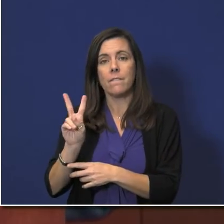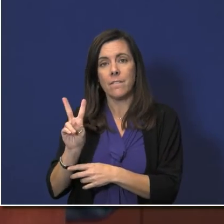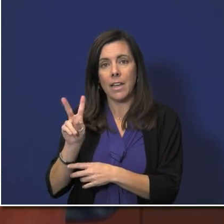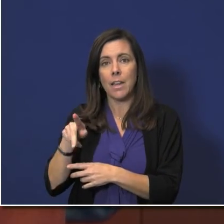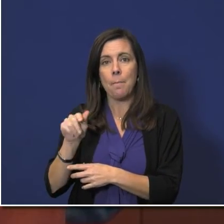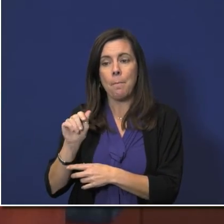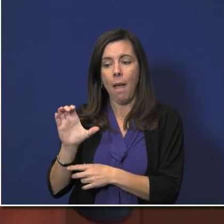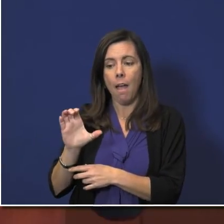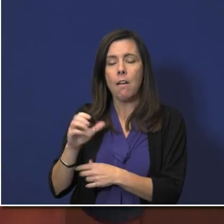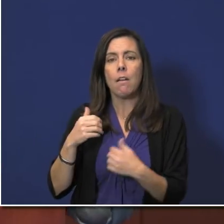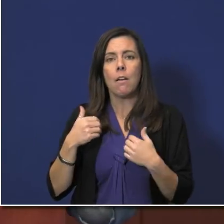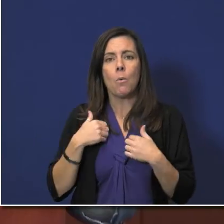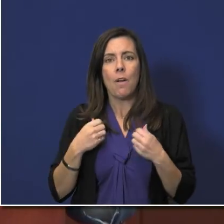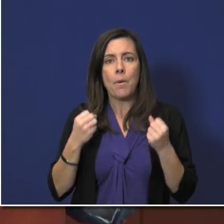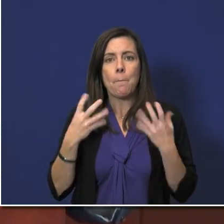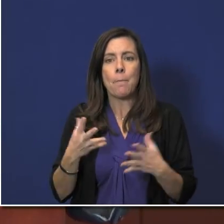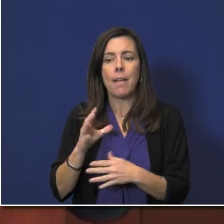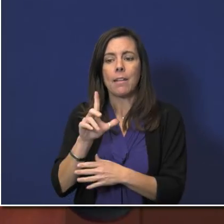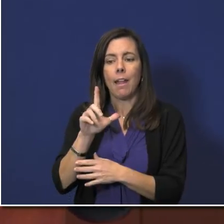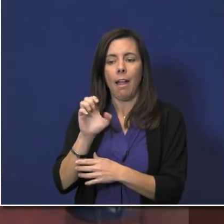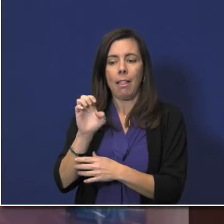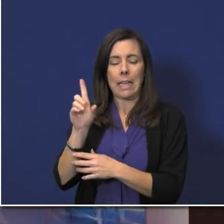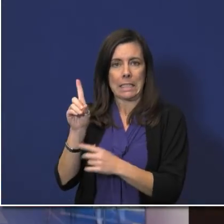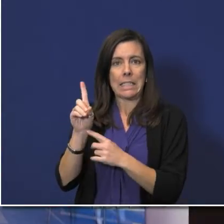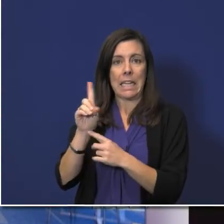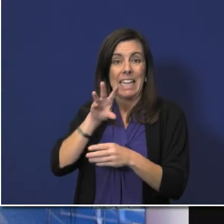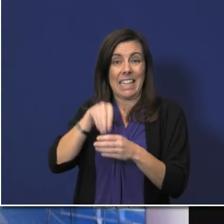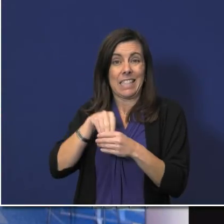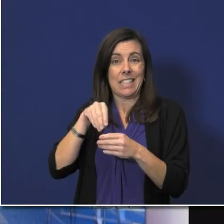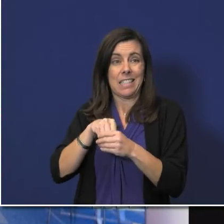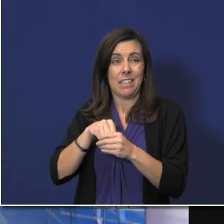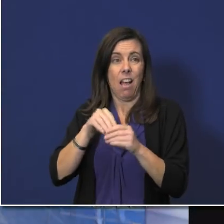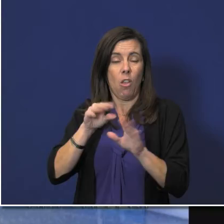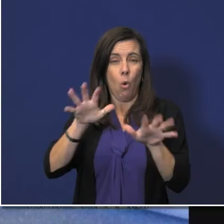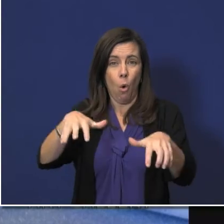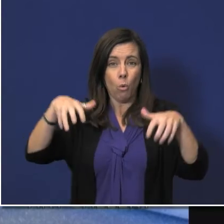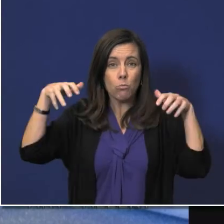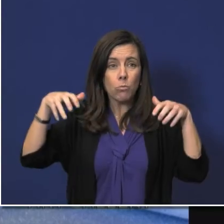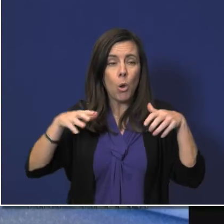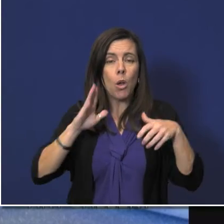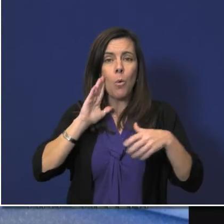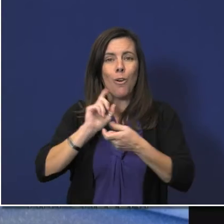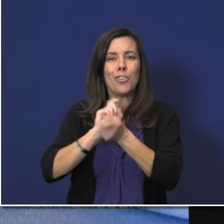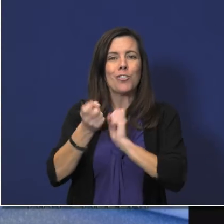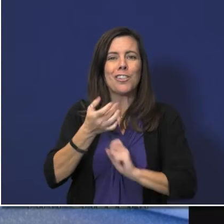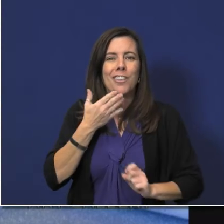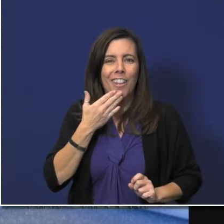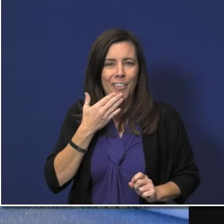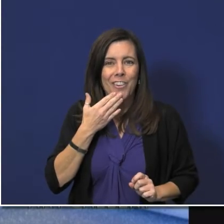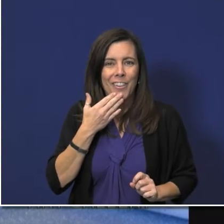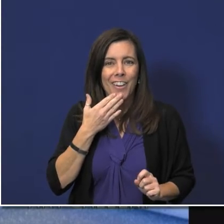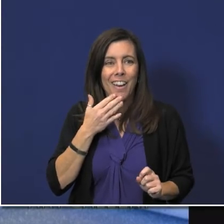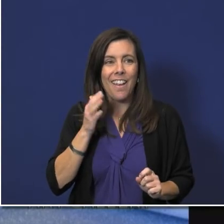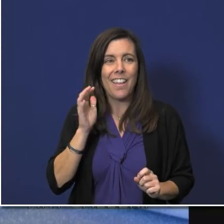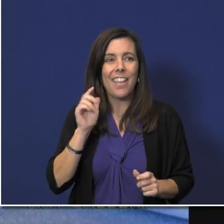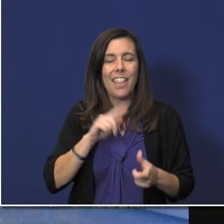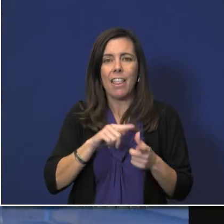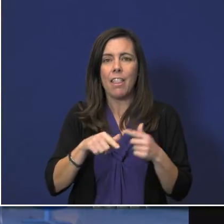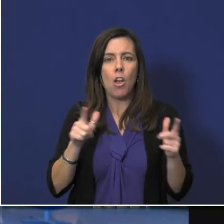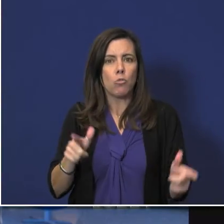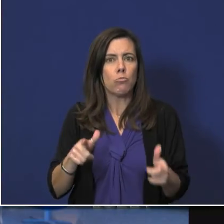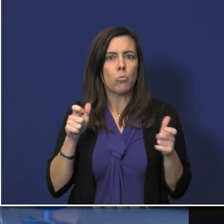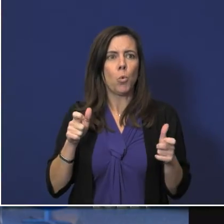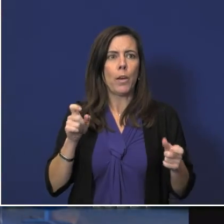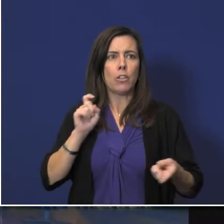main house that we're planning for LEDs inside the auditorium that could change color. And so that would allow you quickly